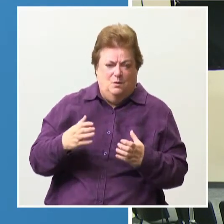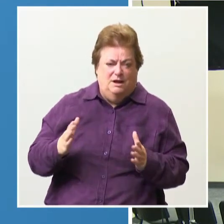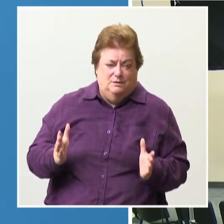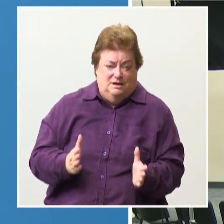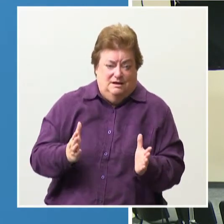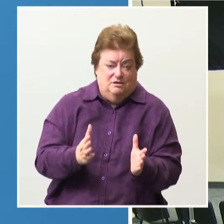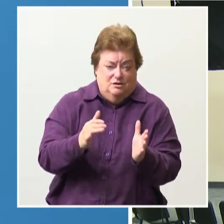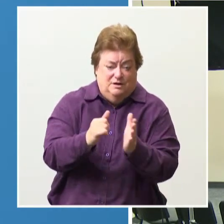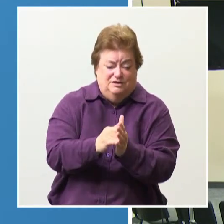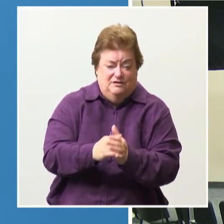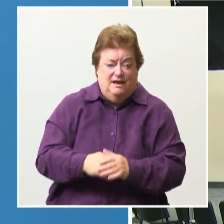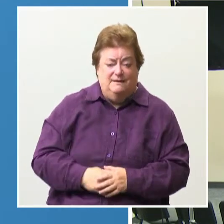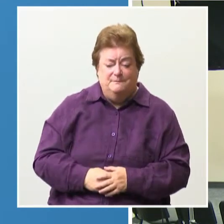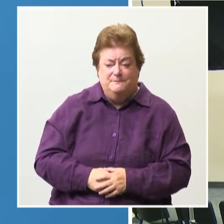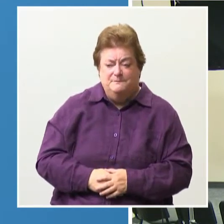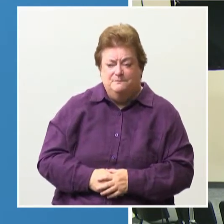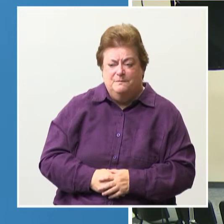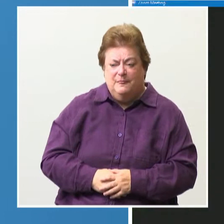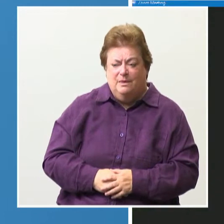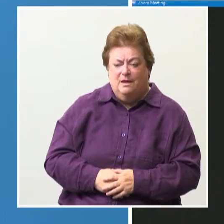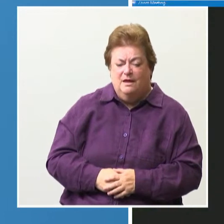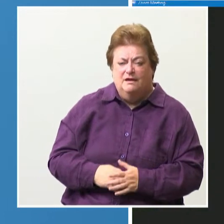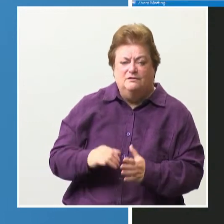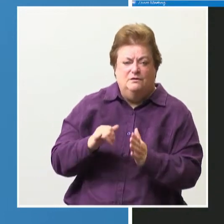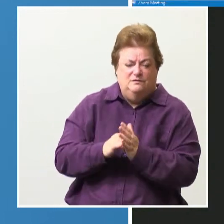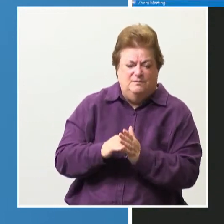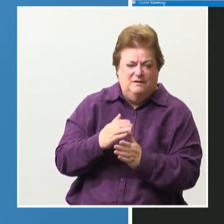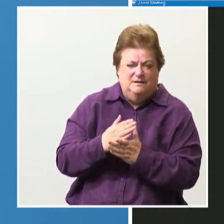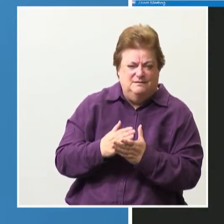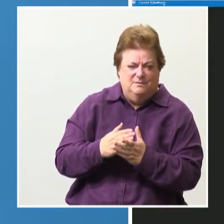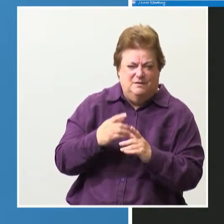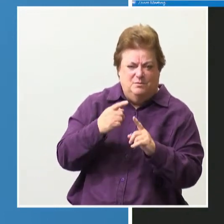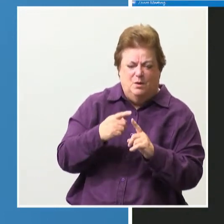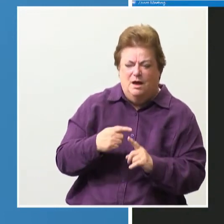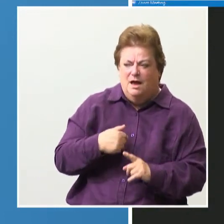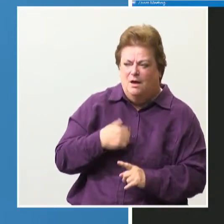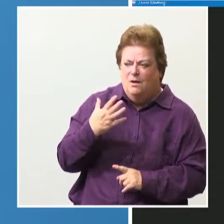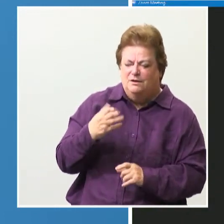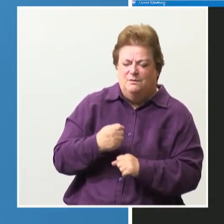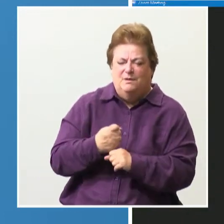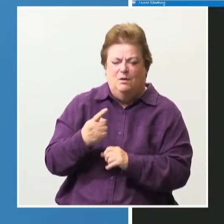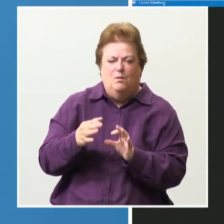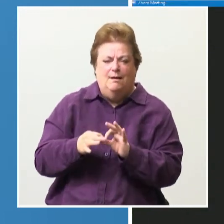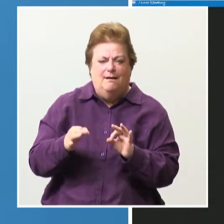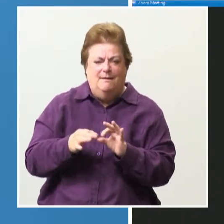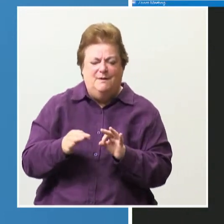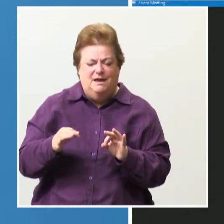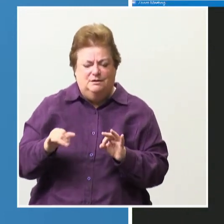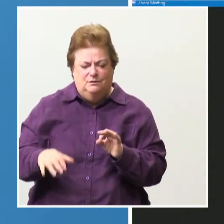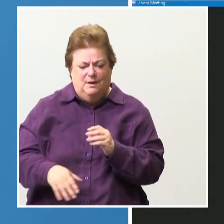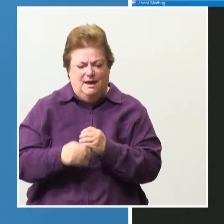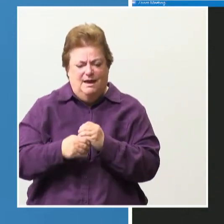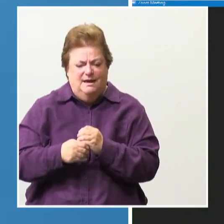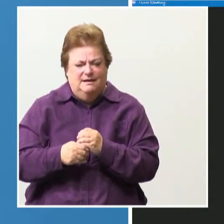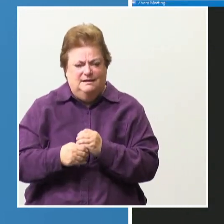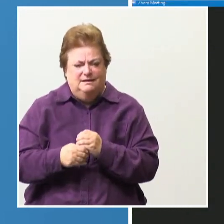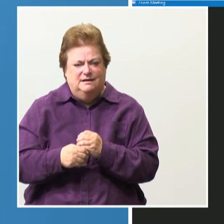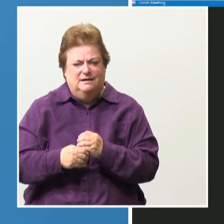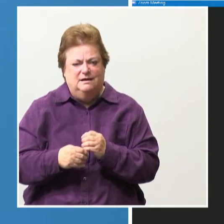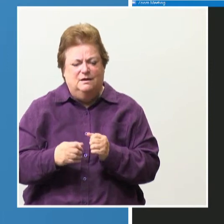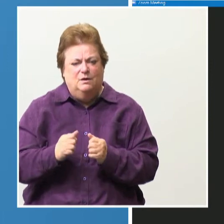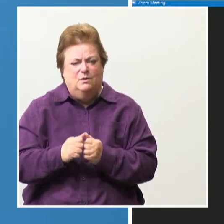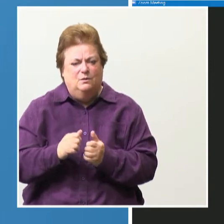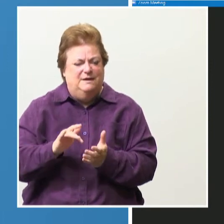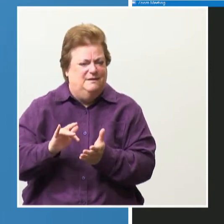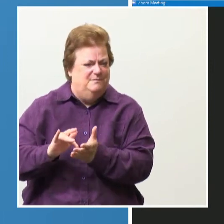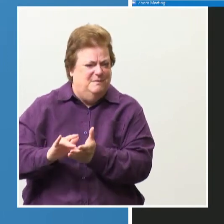encourage. So those are some points. I guess I wanted to make one comment about some of the medications that